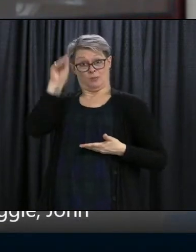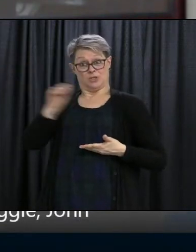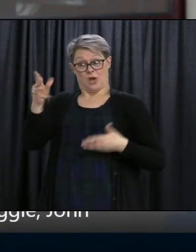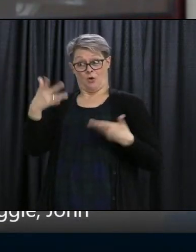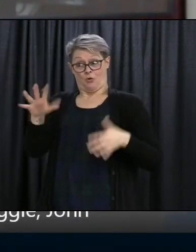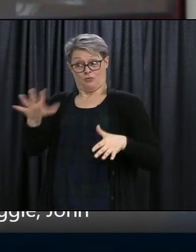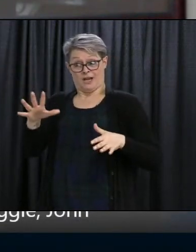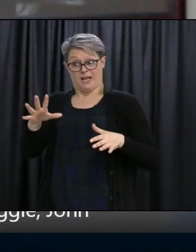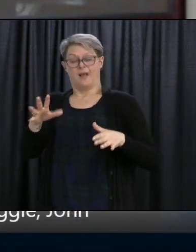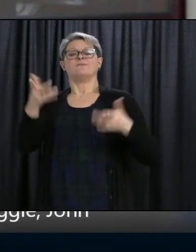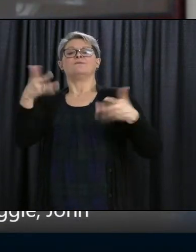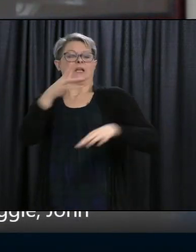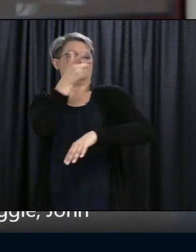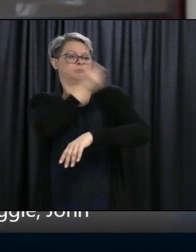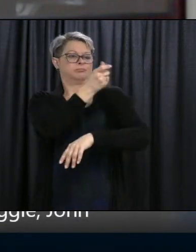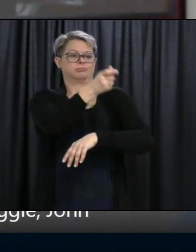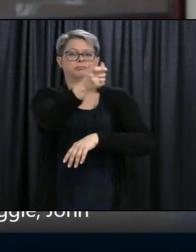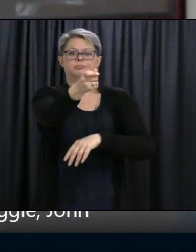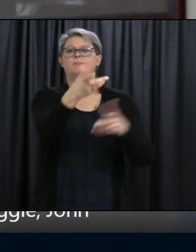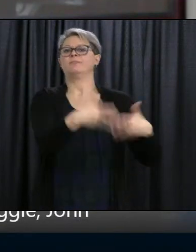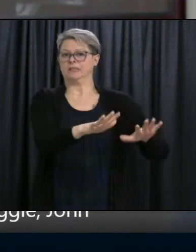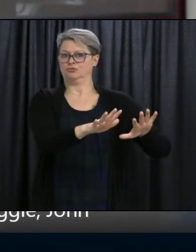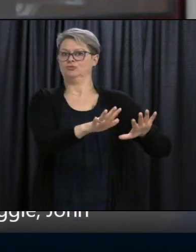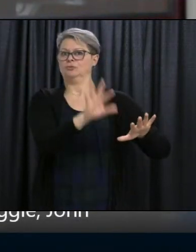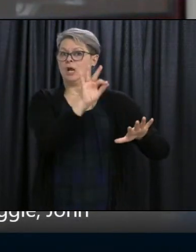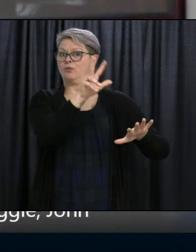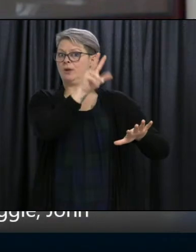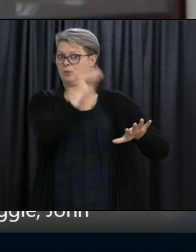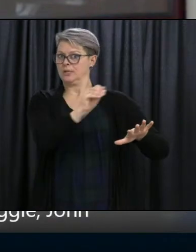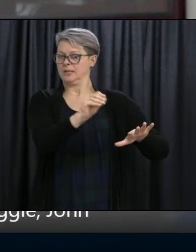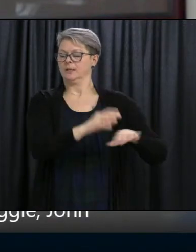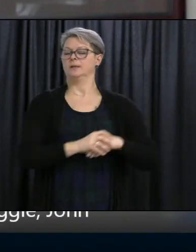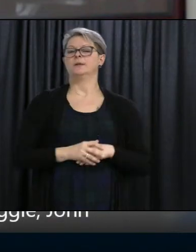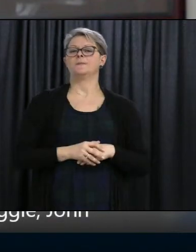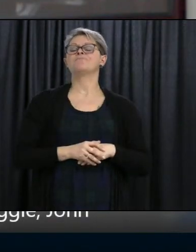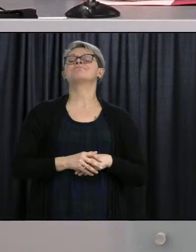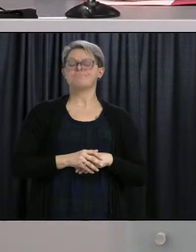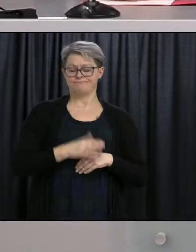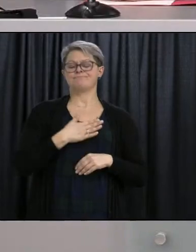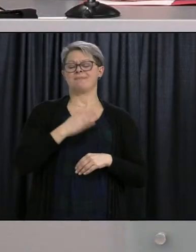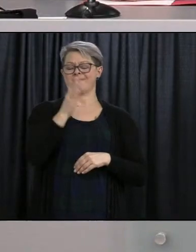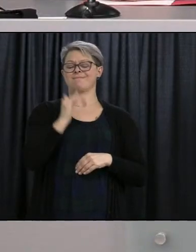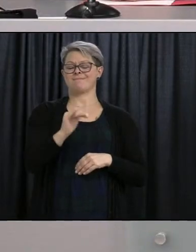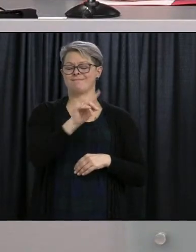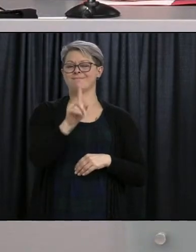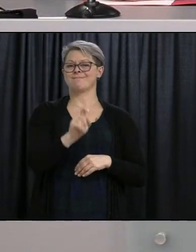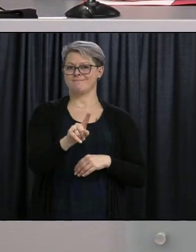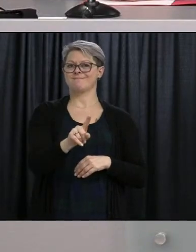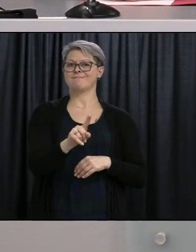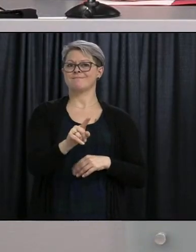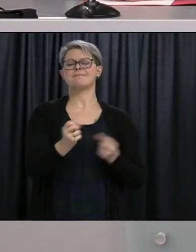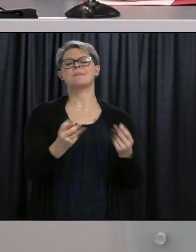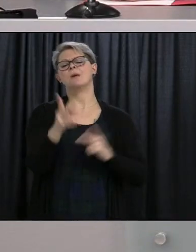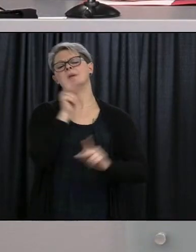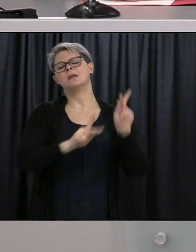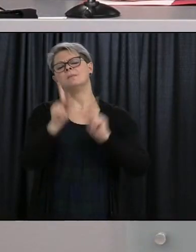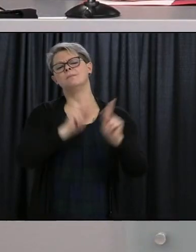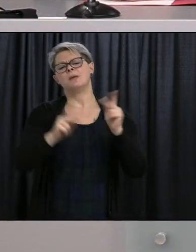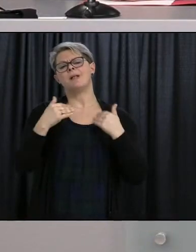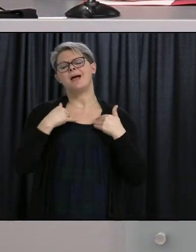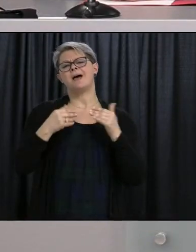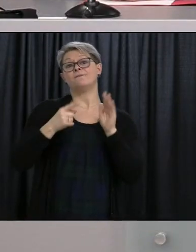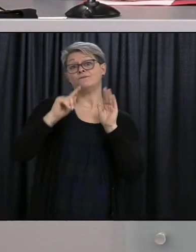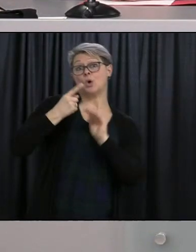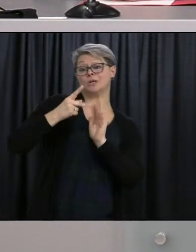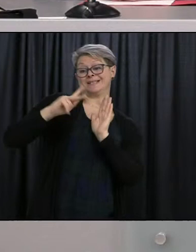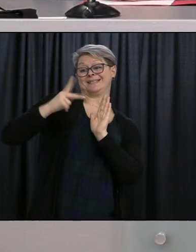first or second dose. Right, and that leads to my next question. I was wondering how many people have received the double dose of the